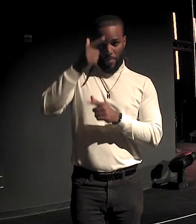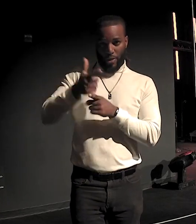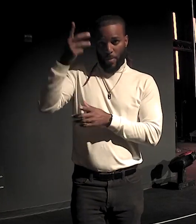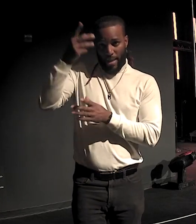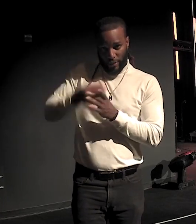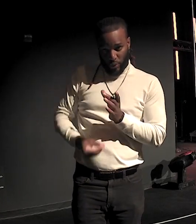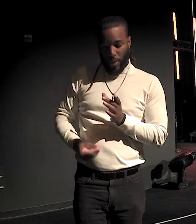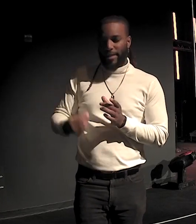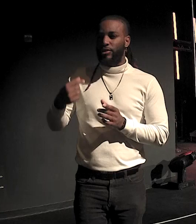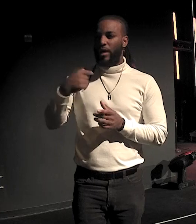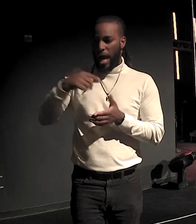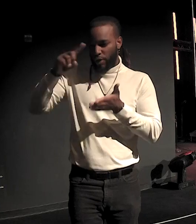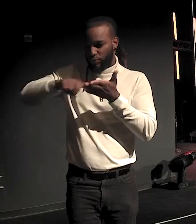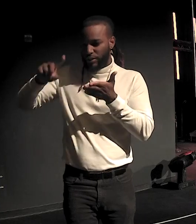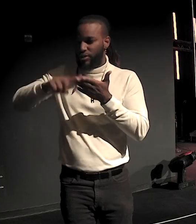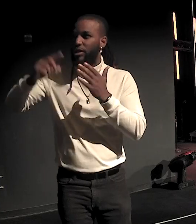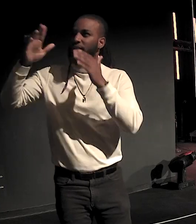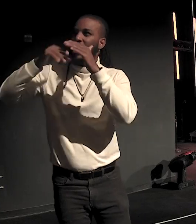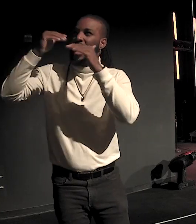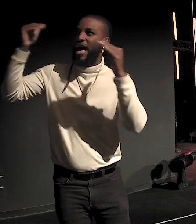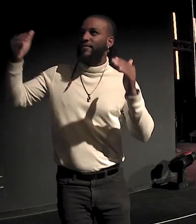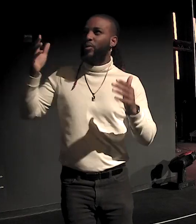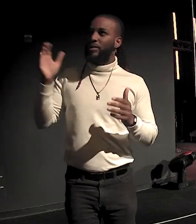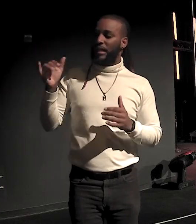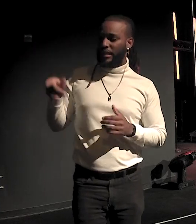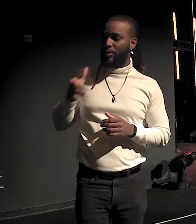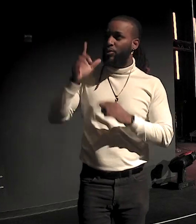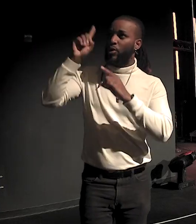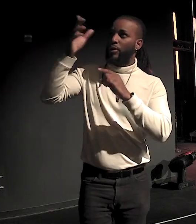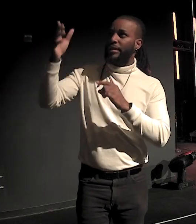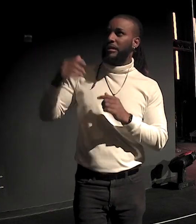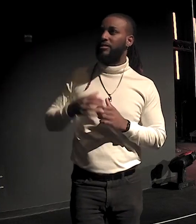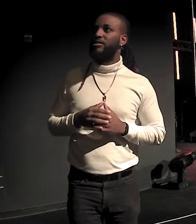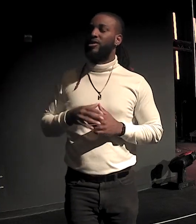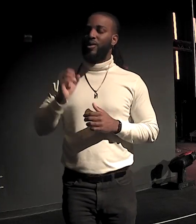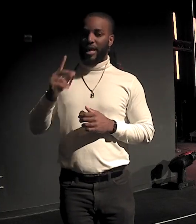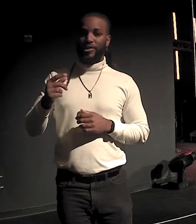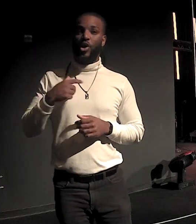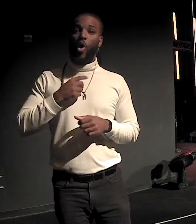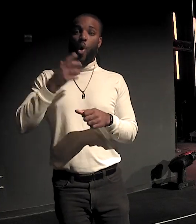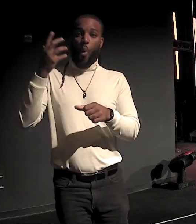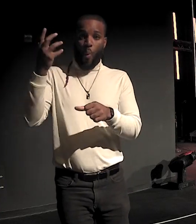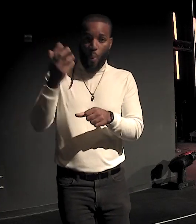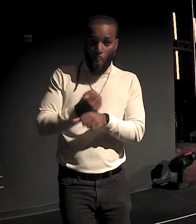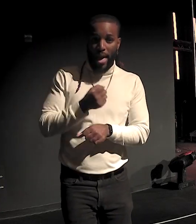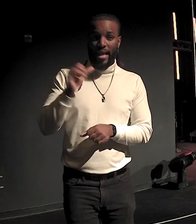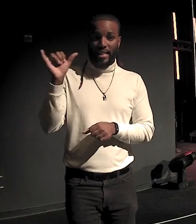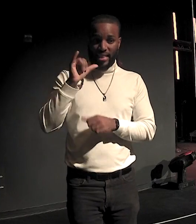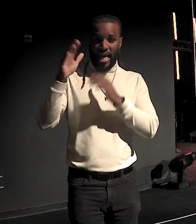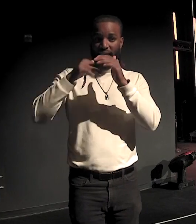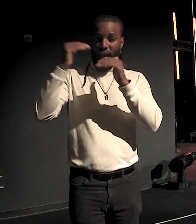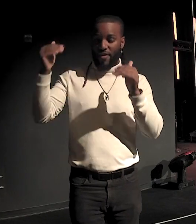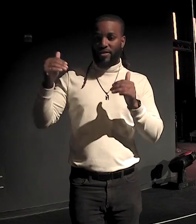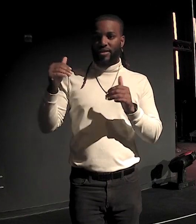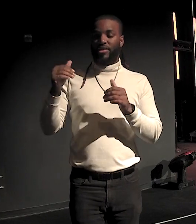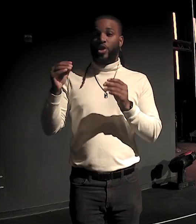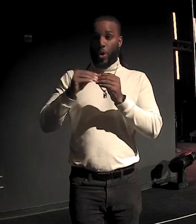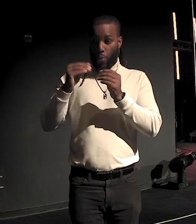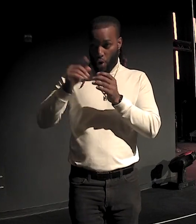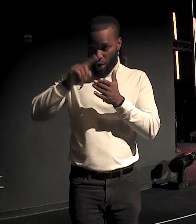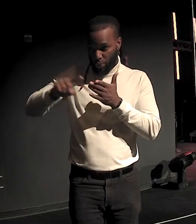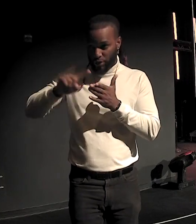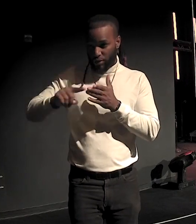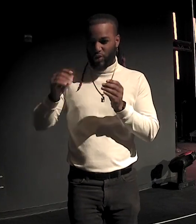him? And oh my goodness, this rally cry of Win Like Heaven really made sense the more I journeyed